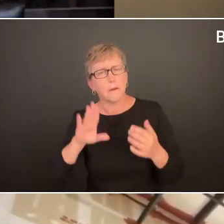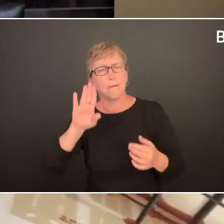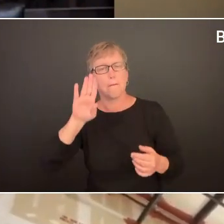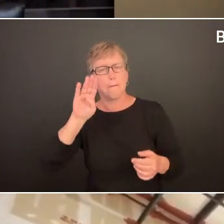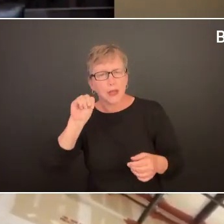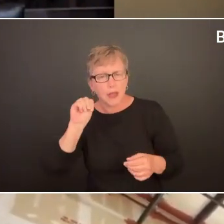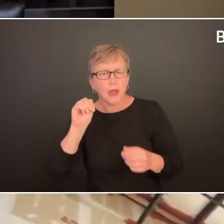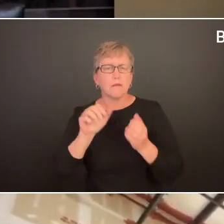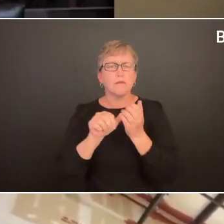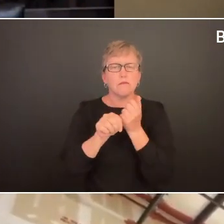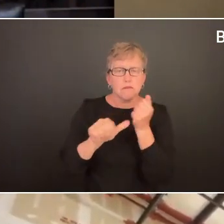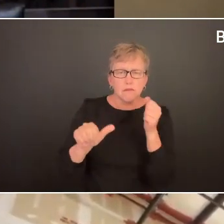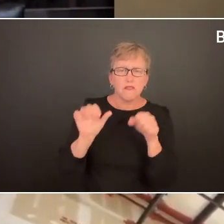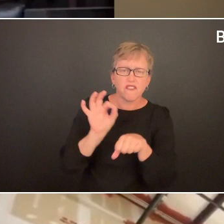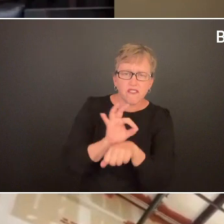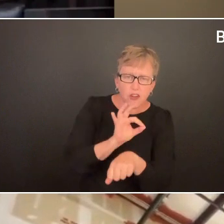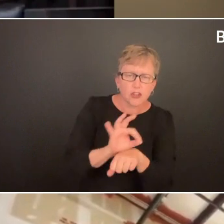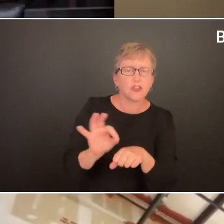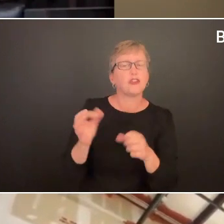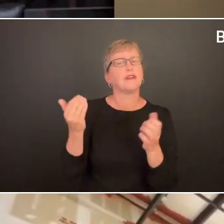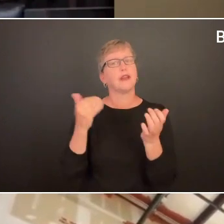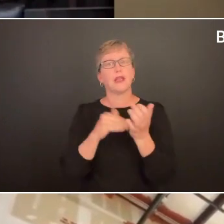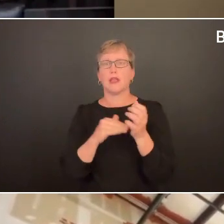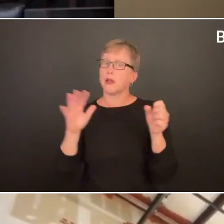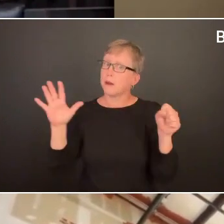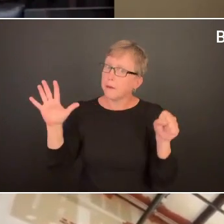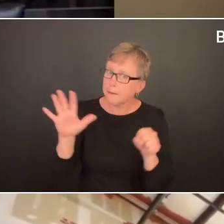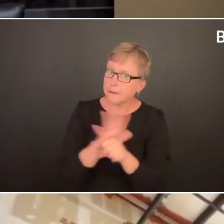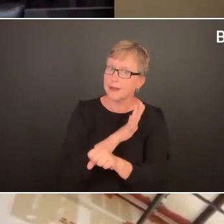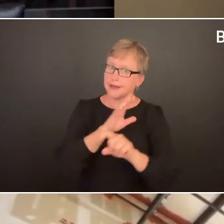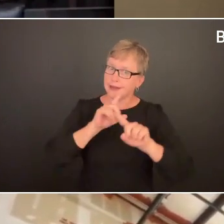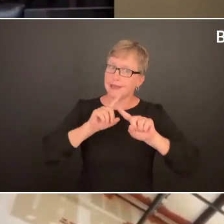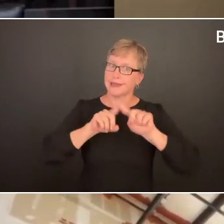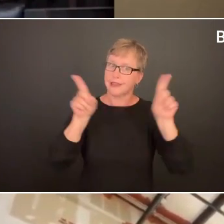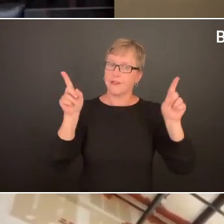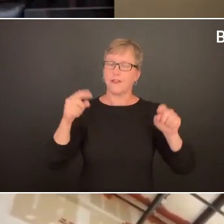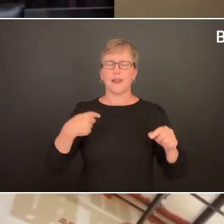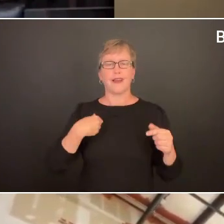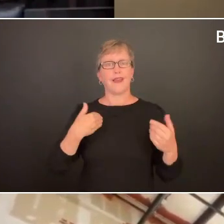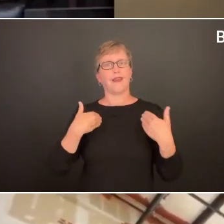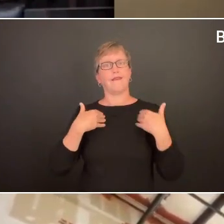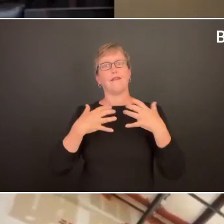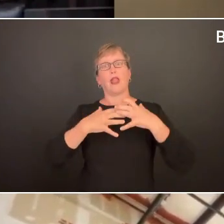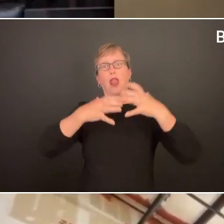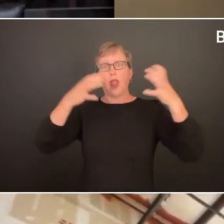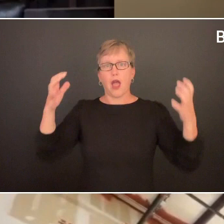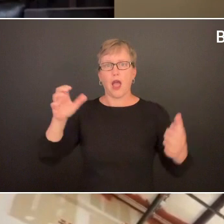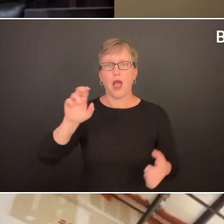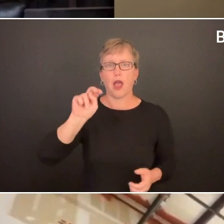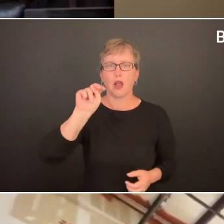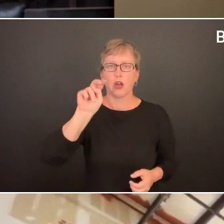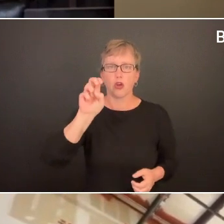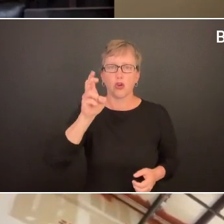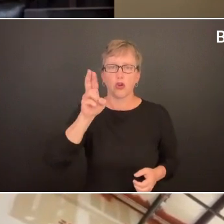And also some bowel movement function. But again, completely different. I have huge amounts of neuropathic